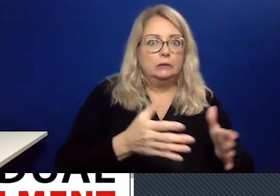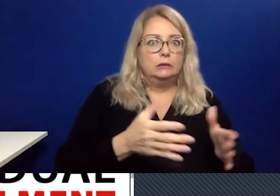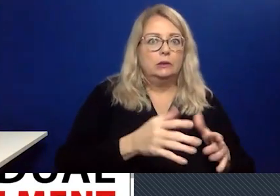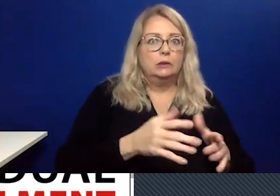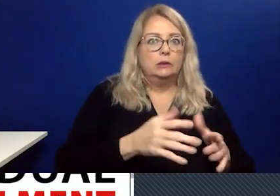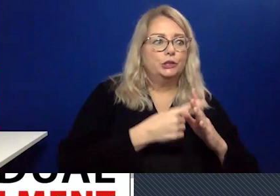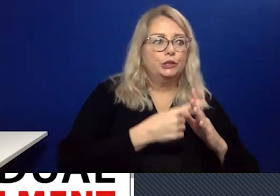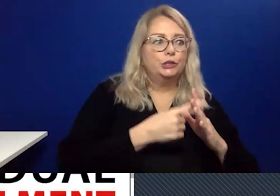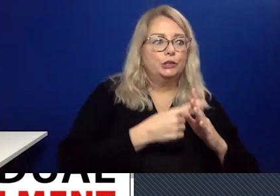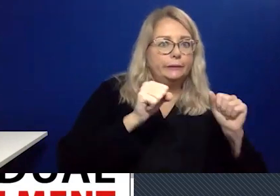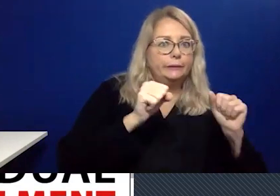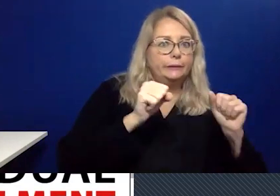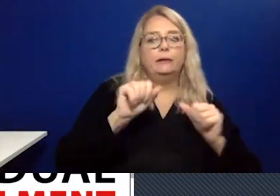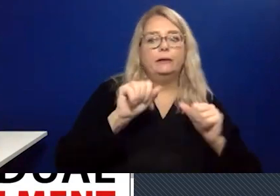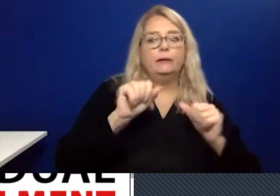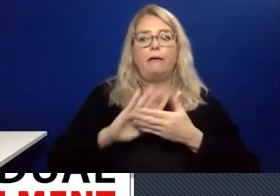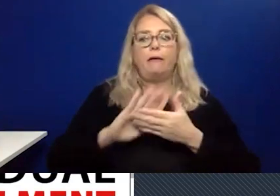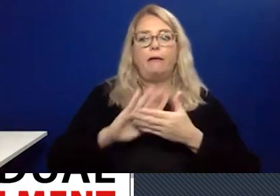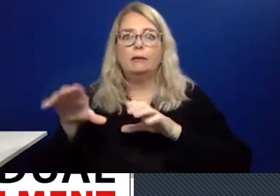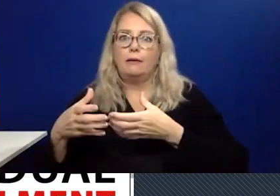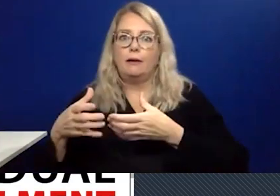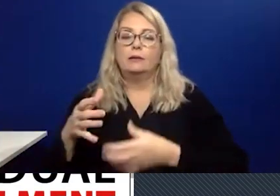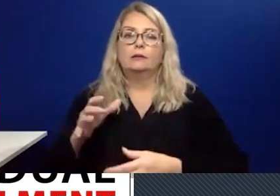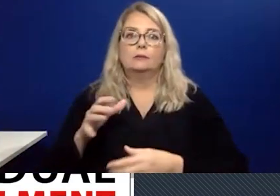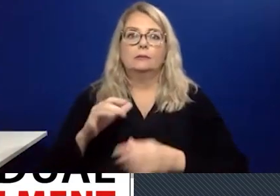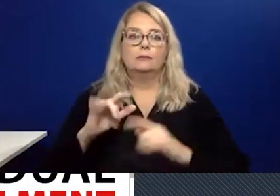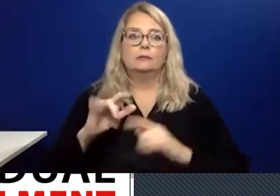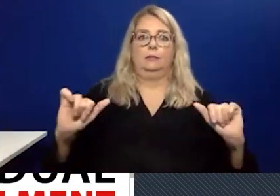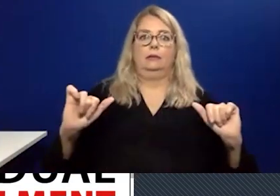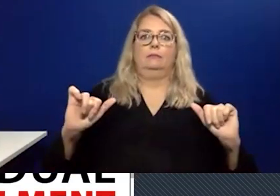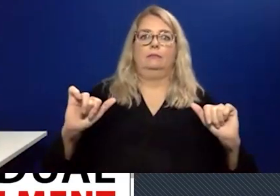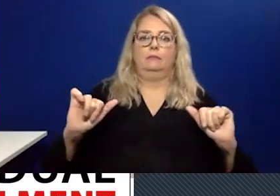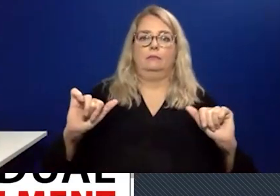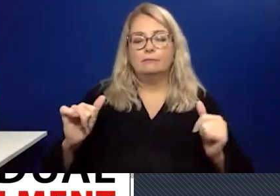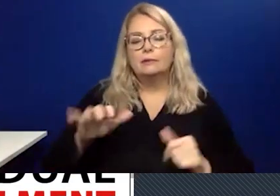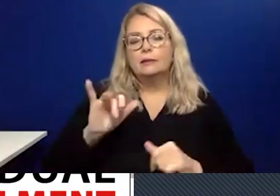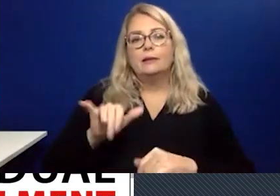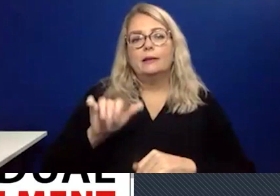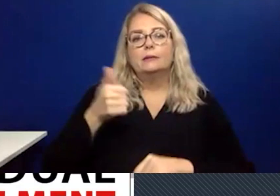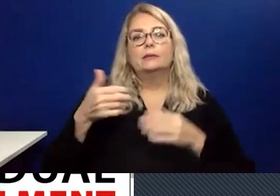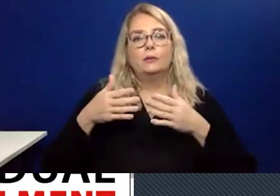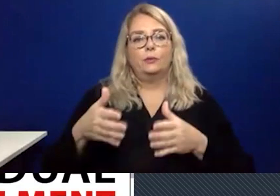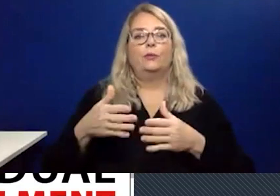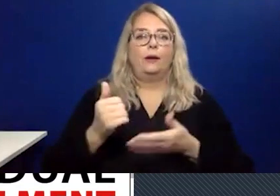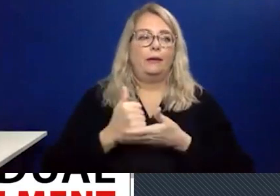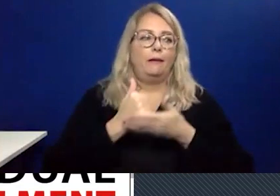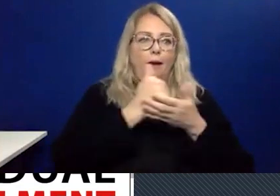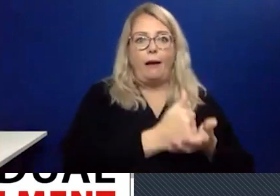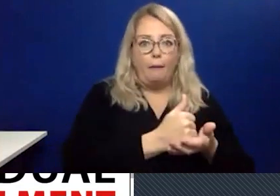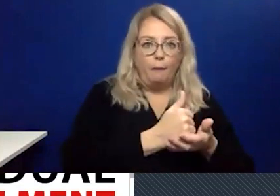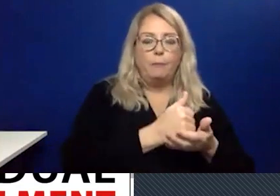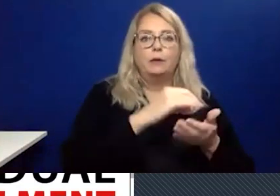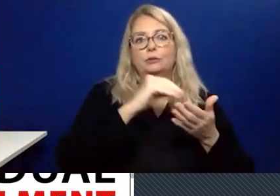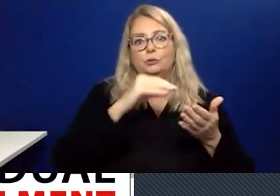health fee. So that's another way we're trying to assist these students in acclimating